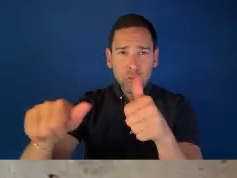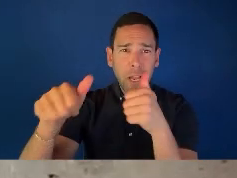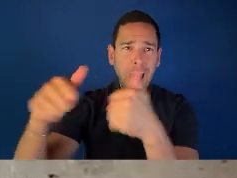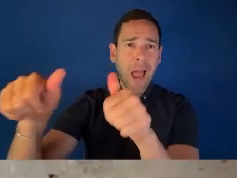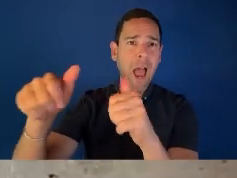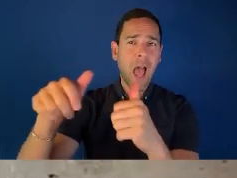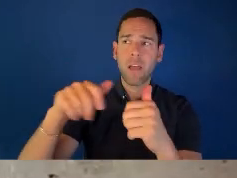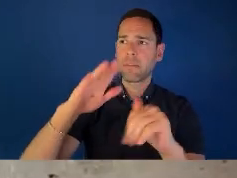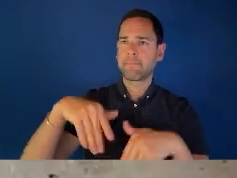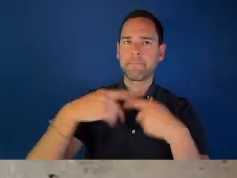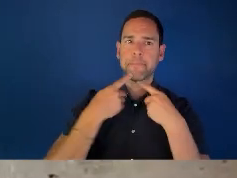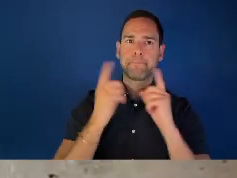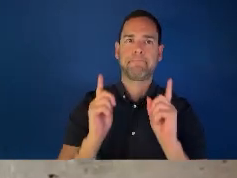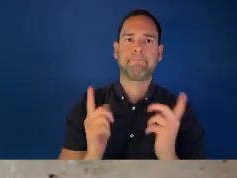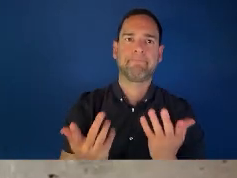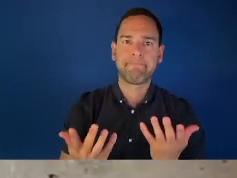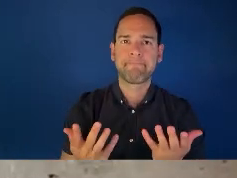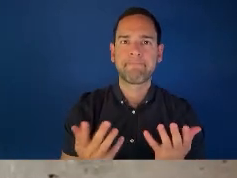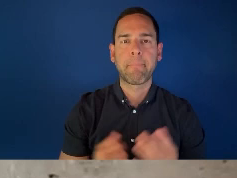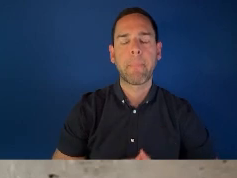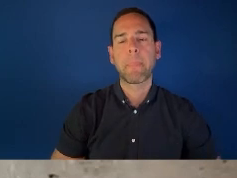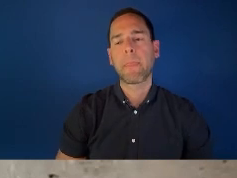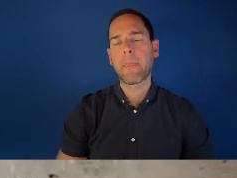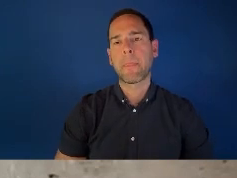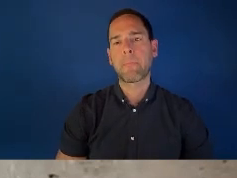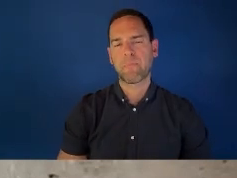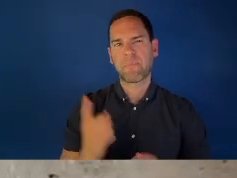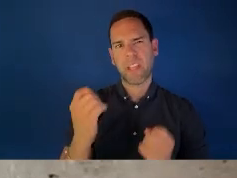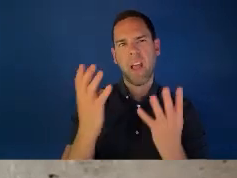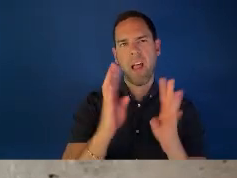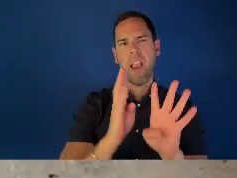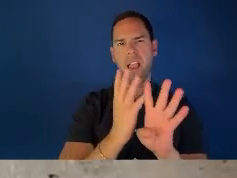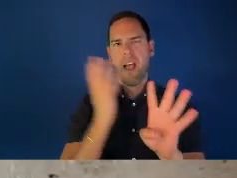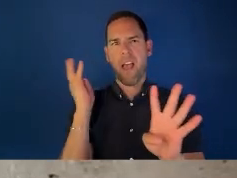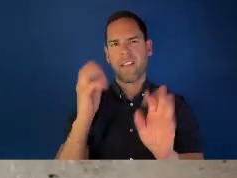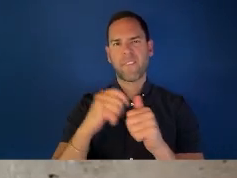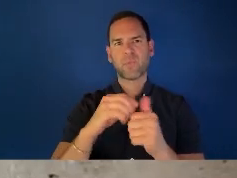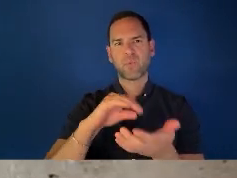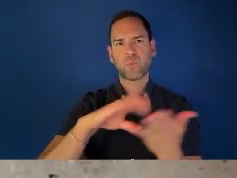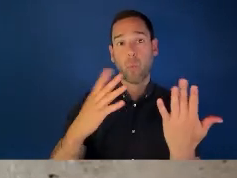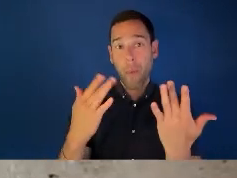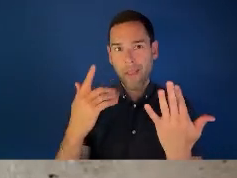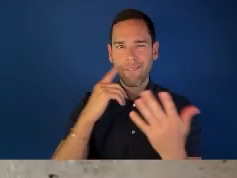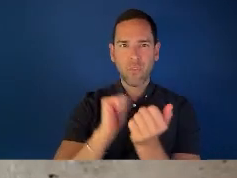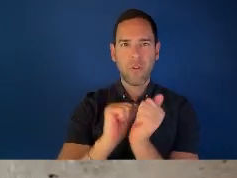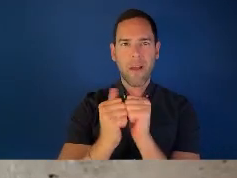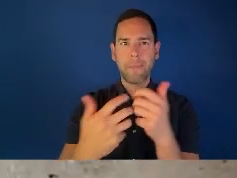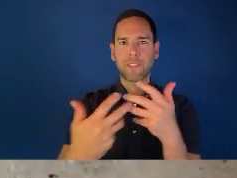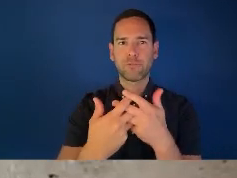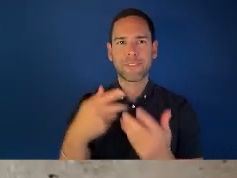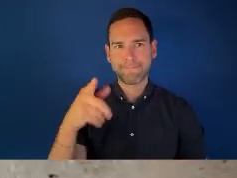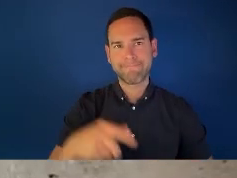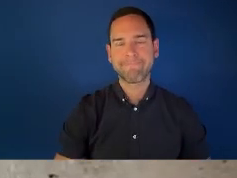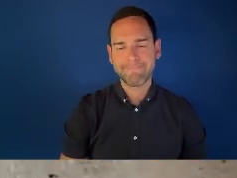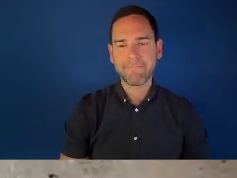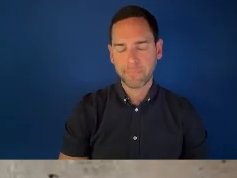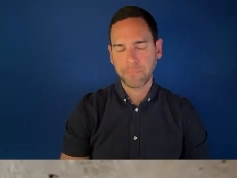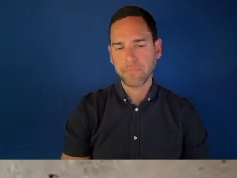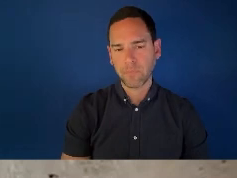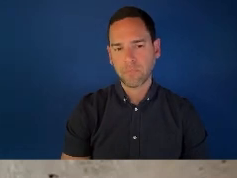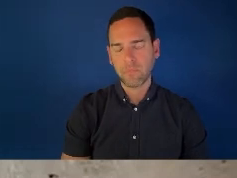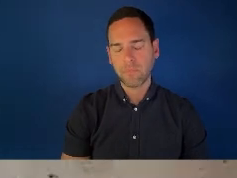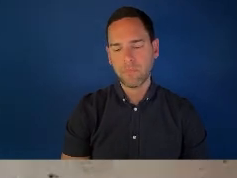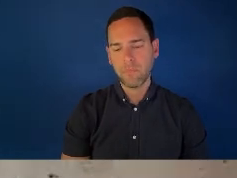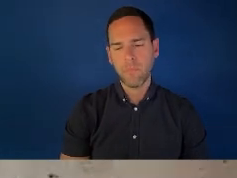process. I think a lot of the challenges with that are bureaucratic things.